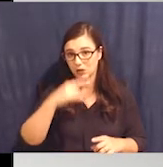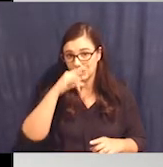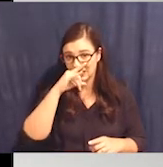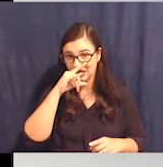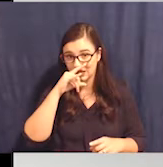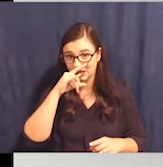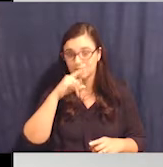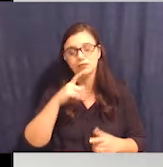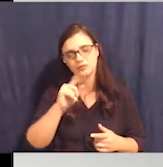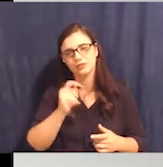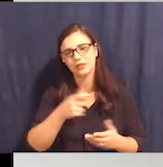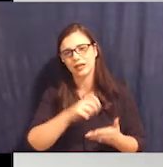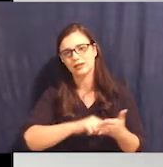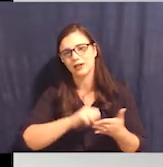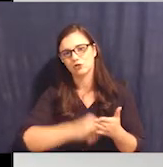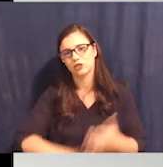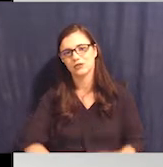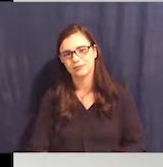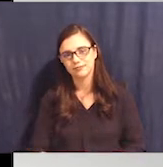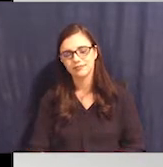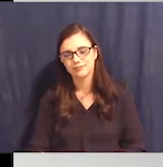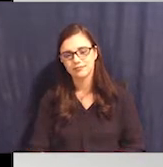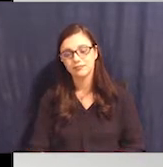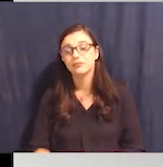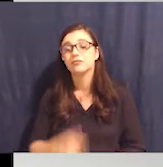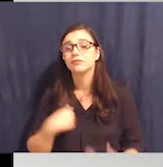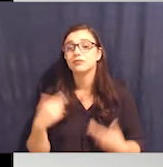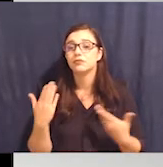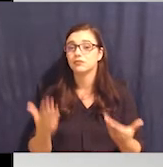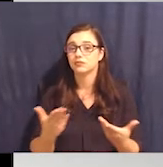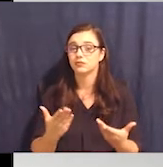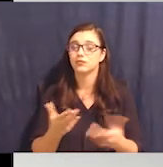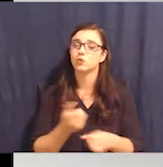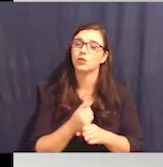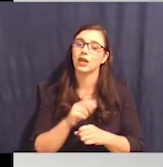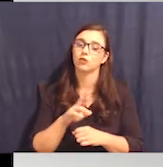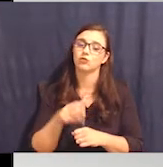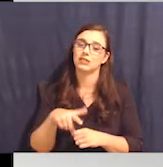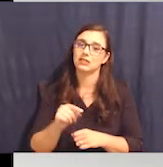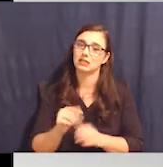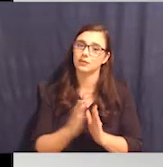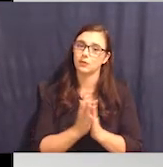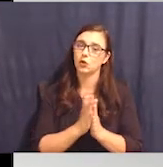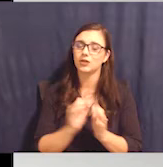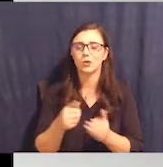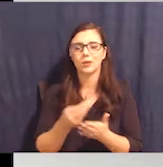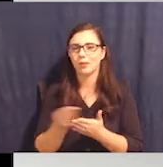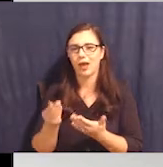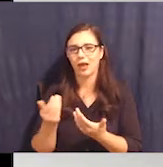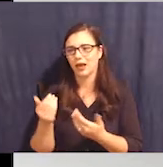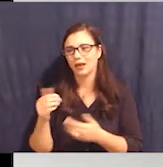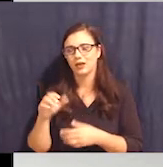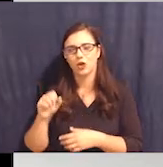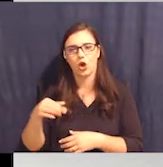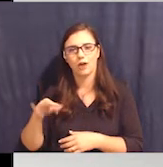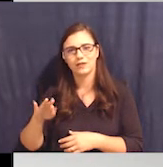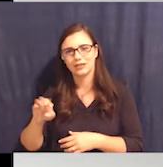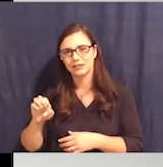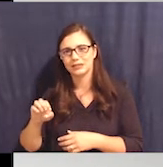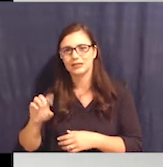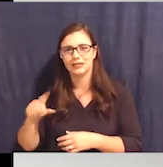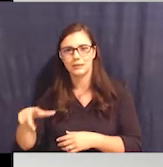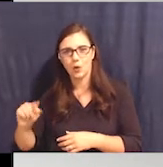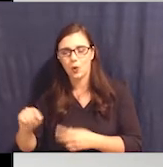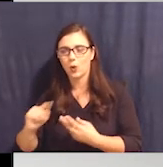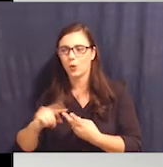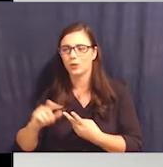kid, it's a tax deduction. And what I suggest is that you get a little receipt book. You can buy one at Staples or Office